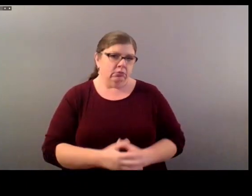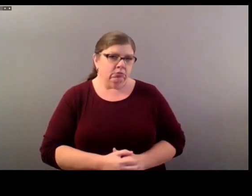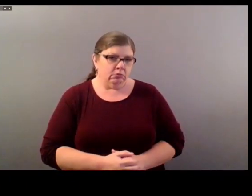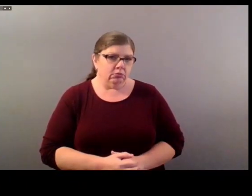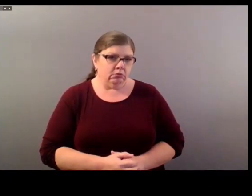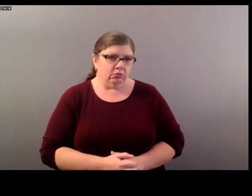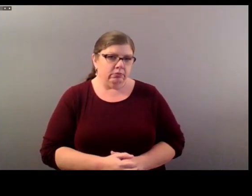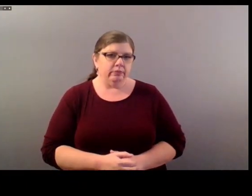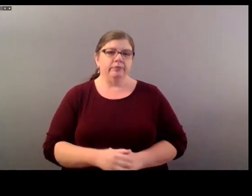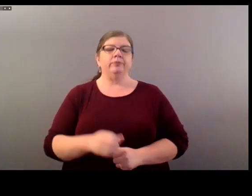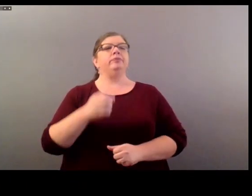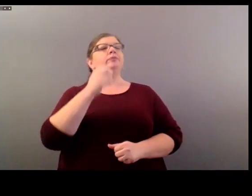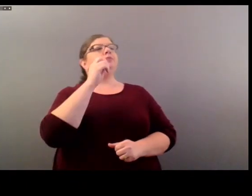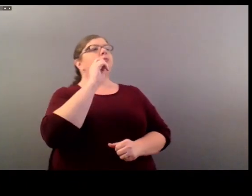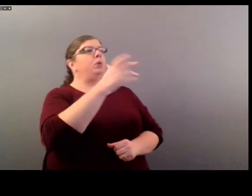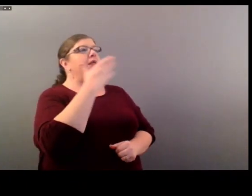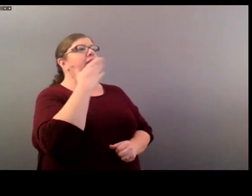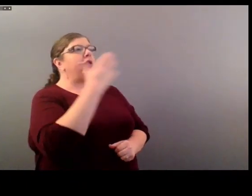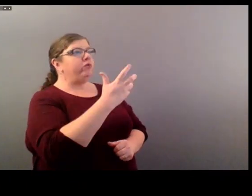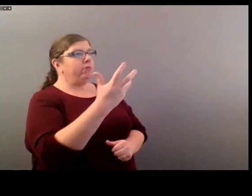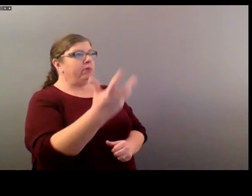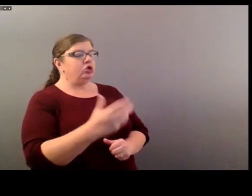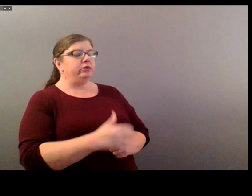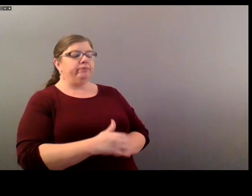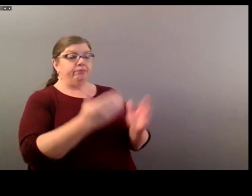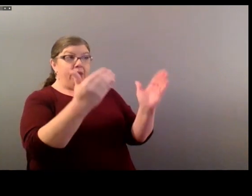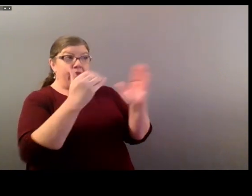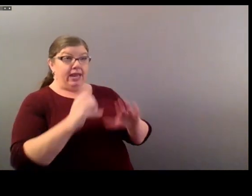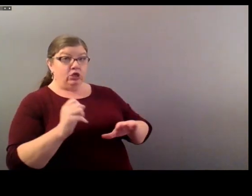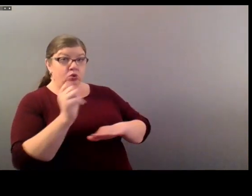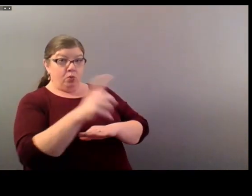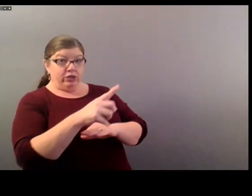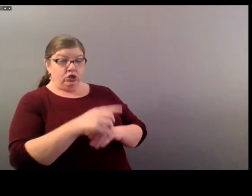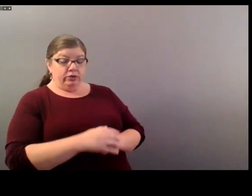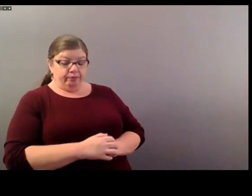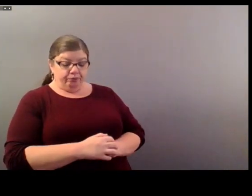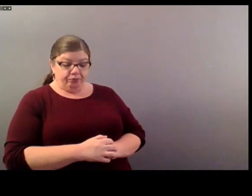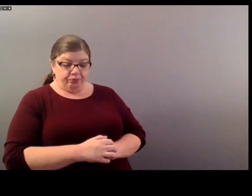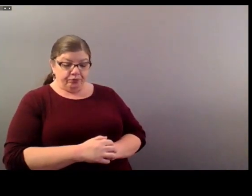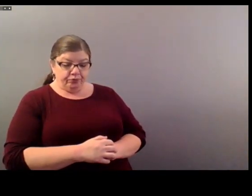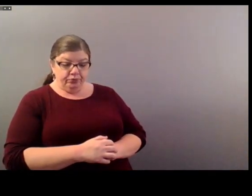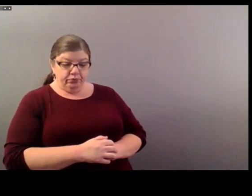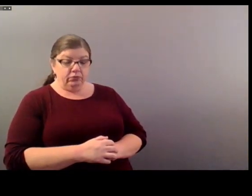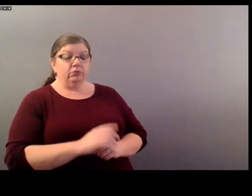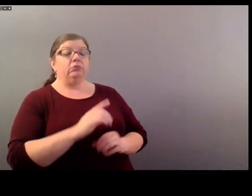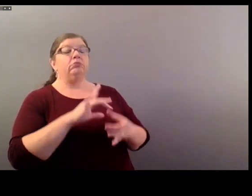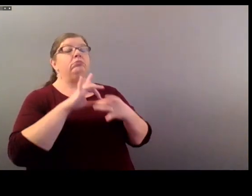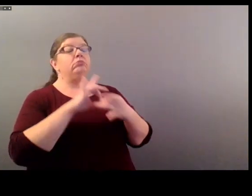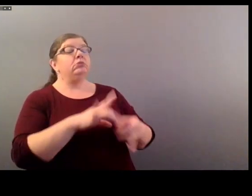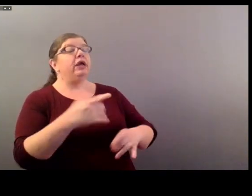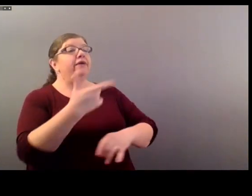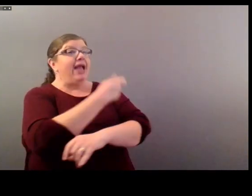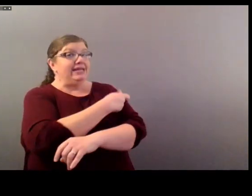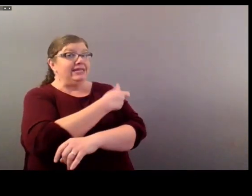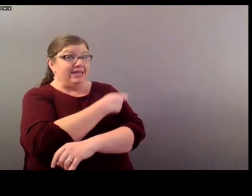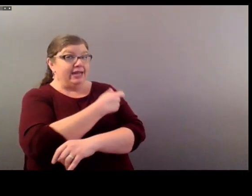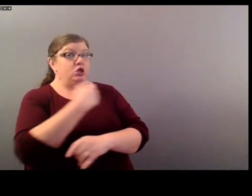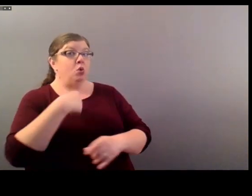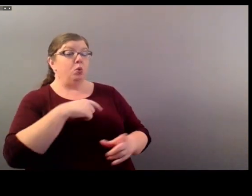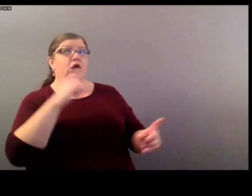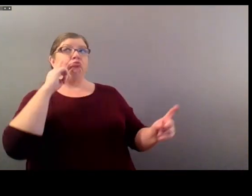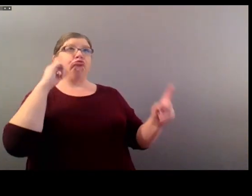Okay, thank you very much. My next question, this is about vaccination. We've heard that